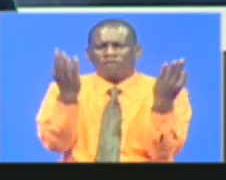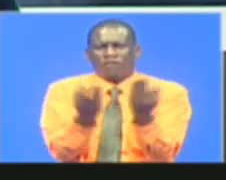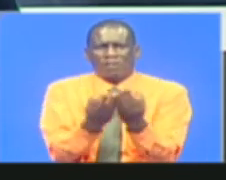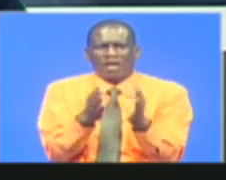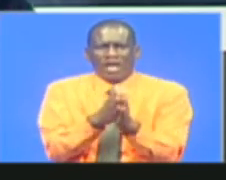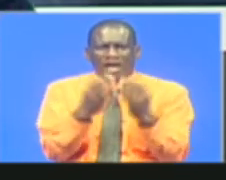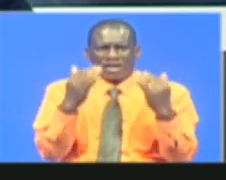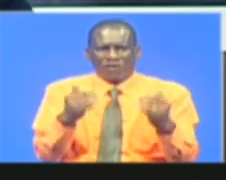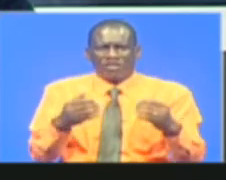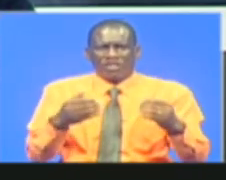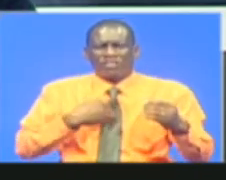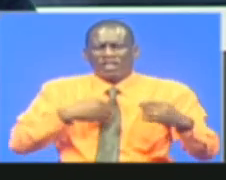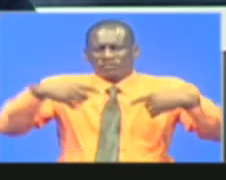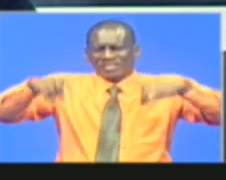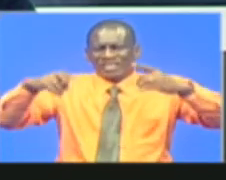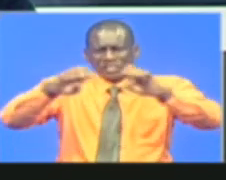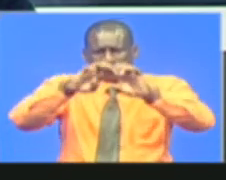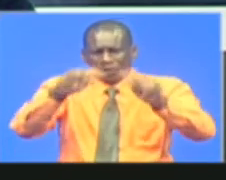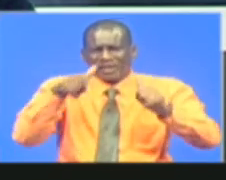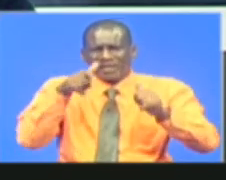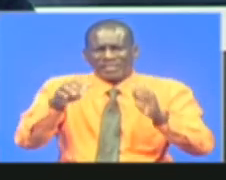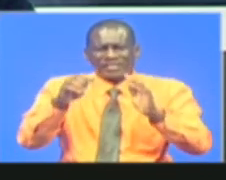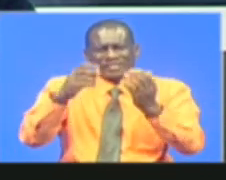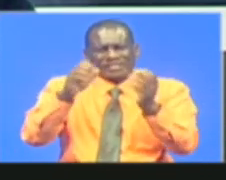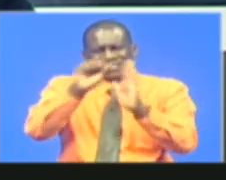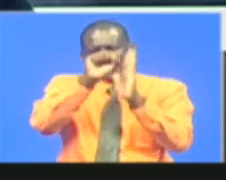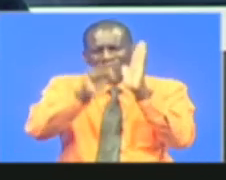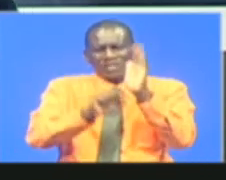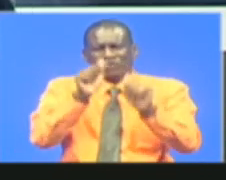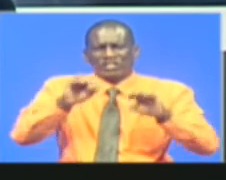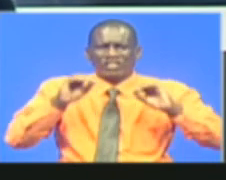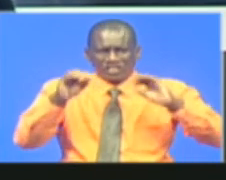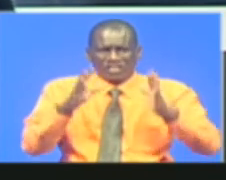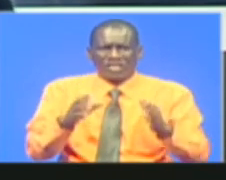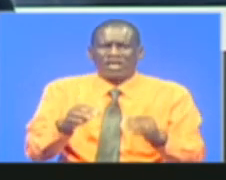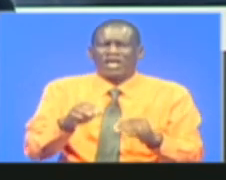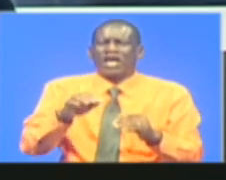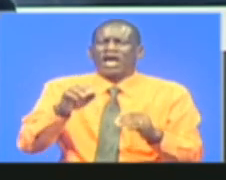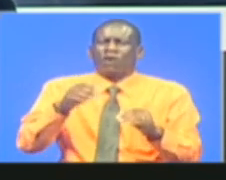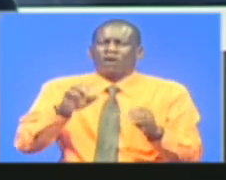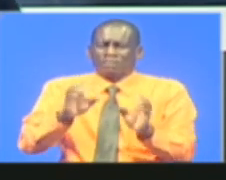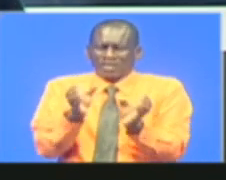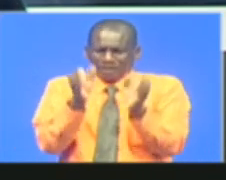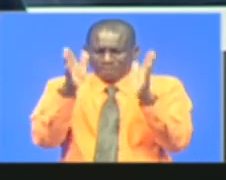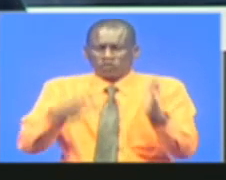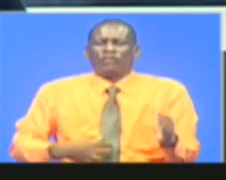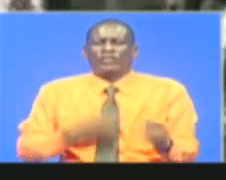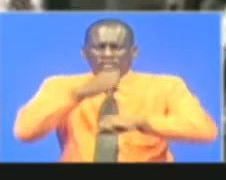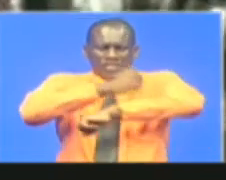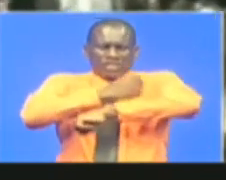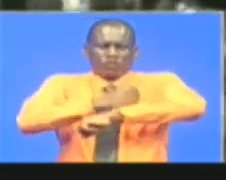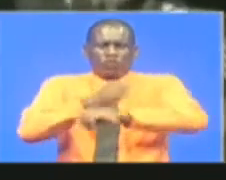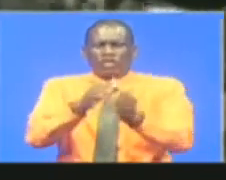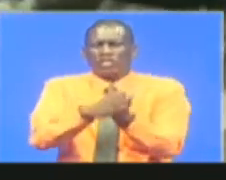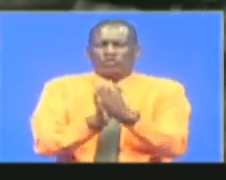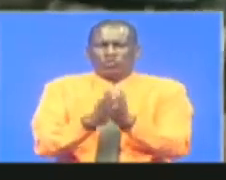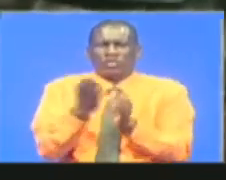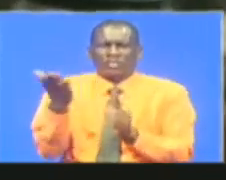in this subject. Bridget Singana visited the school and gives us a glimpse of his work at the school.